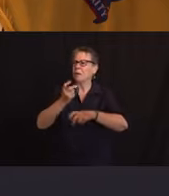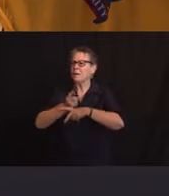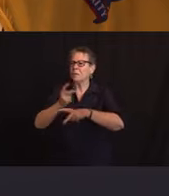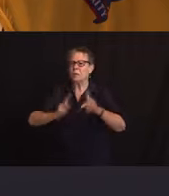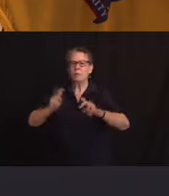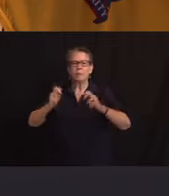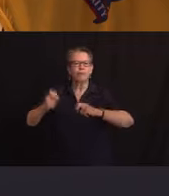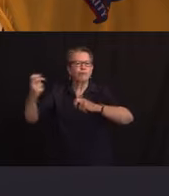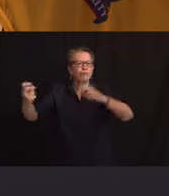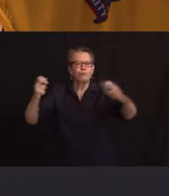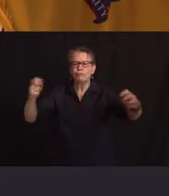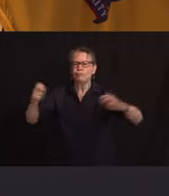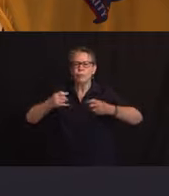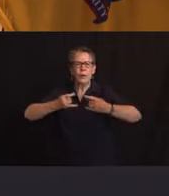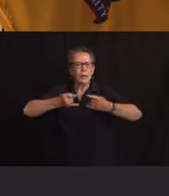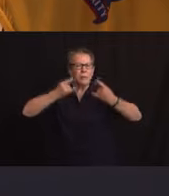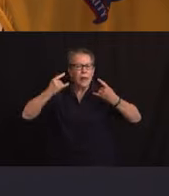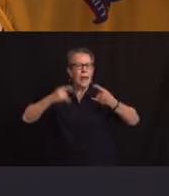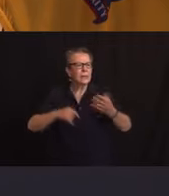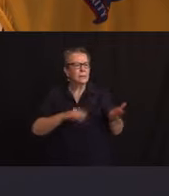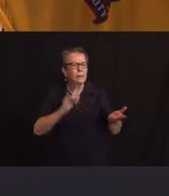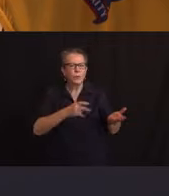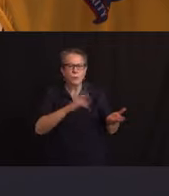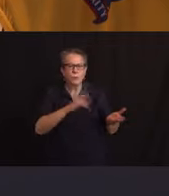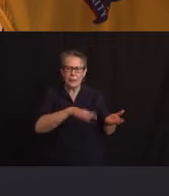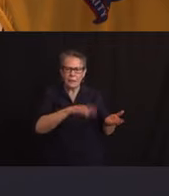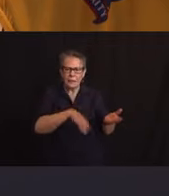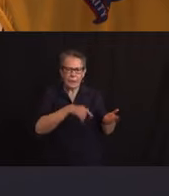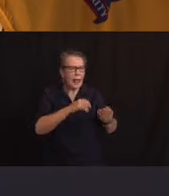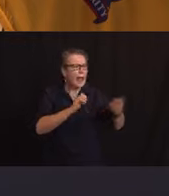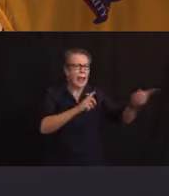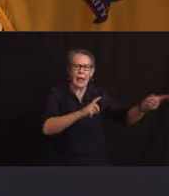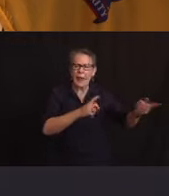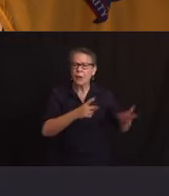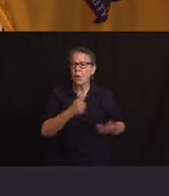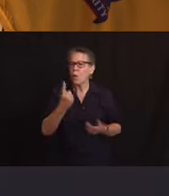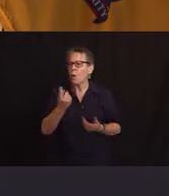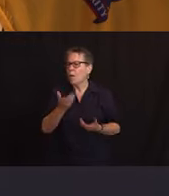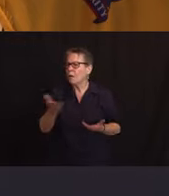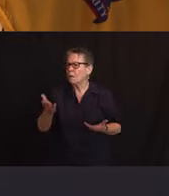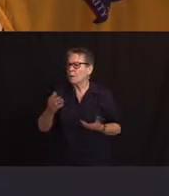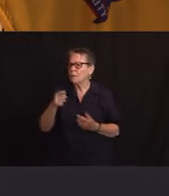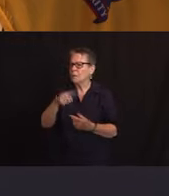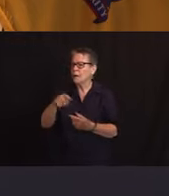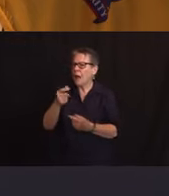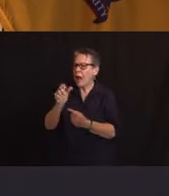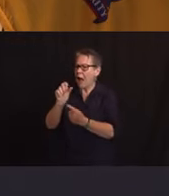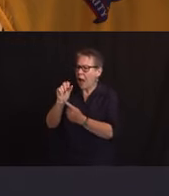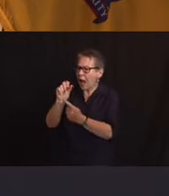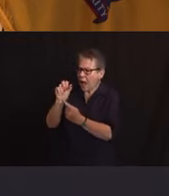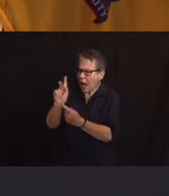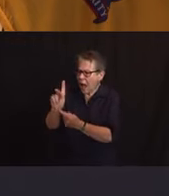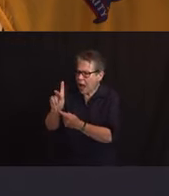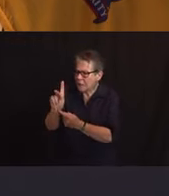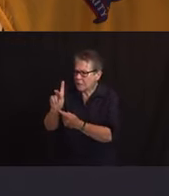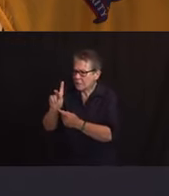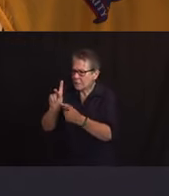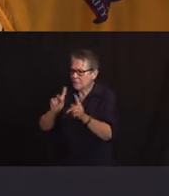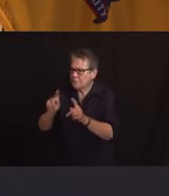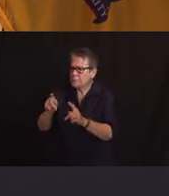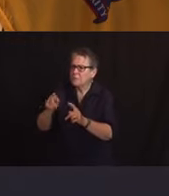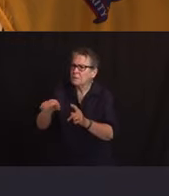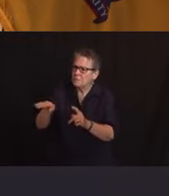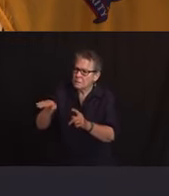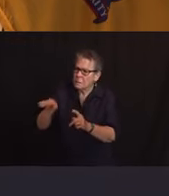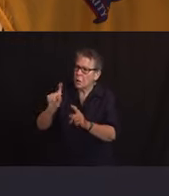thing. Judy, I think the one, and Ed, the one big ask we would have is get vaccinated, right?